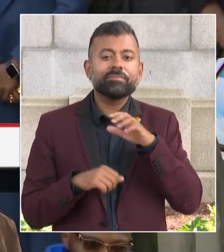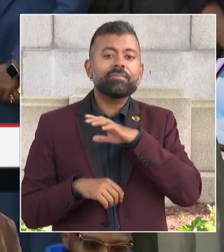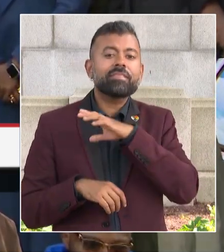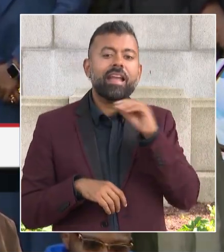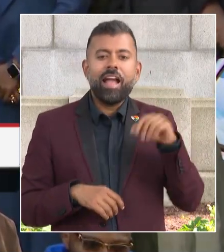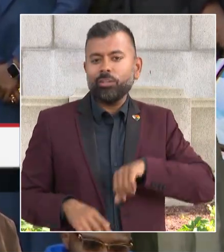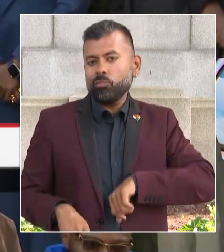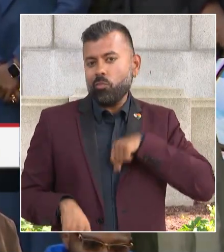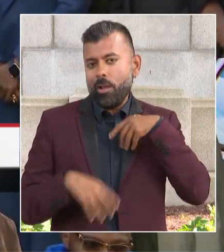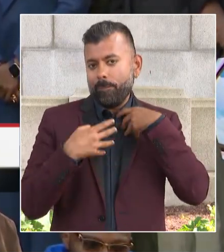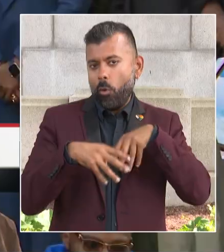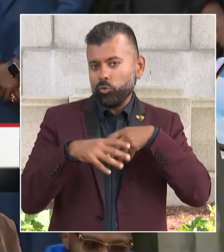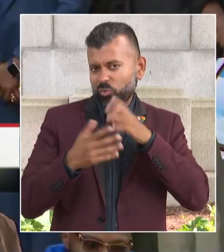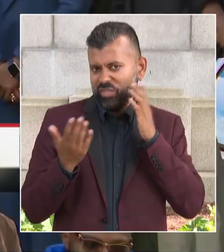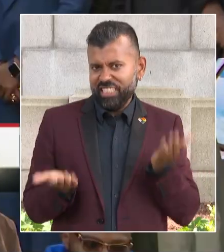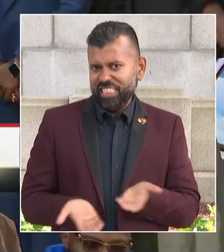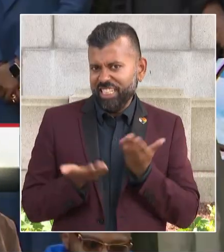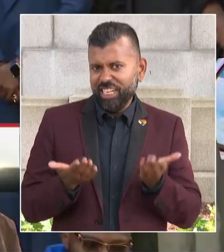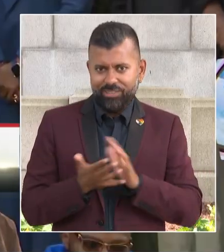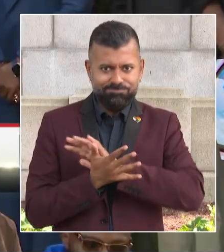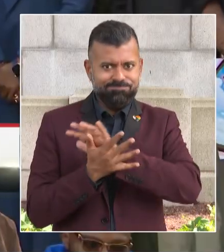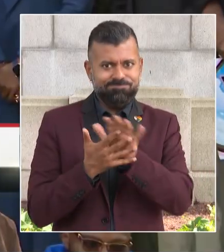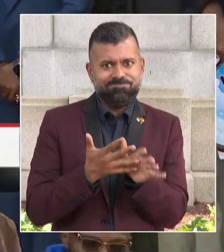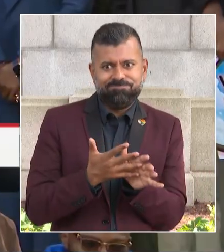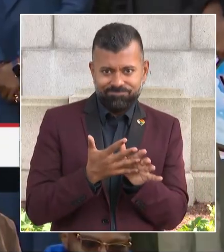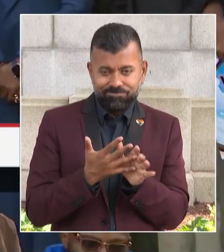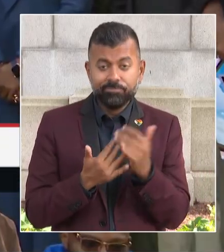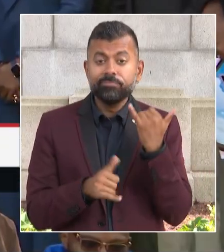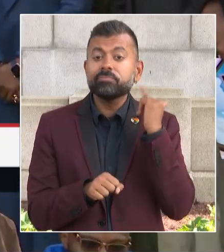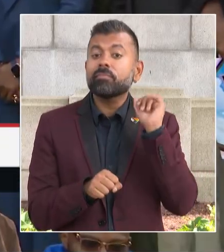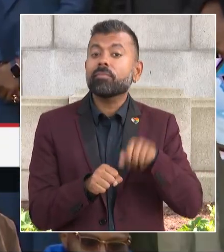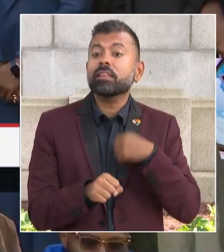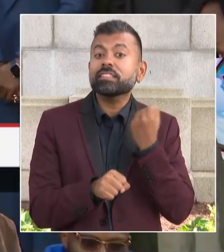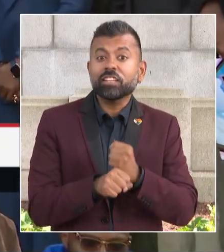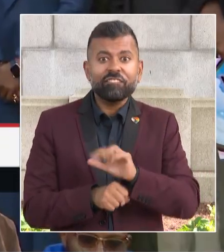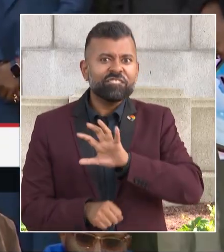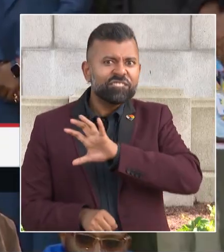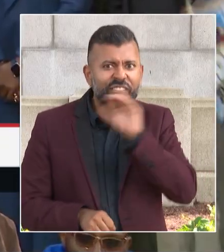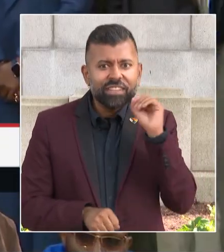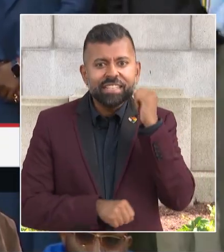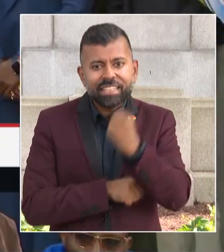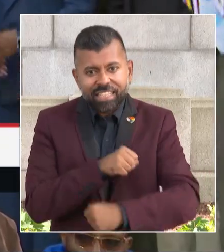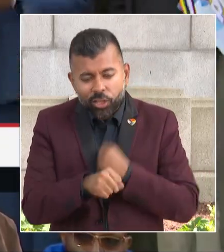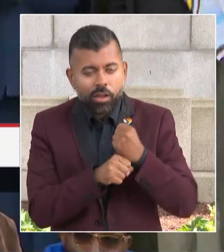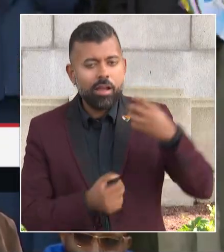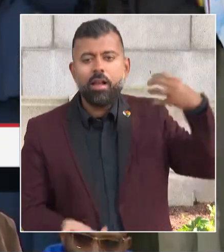Pride celebrates 50 years in Washington, D.C.